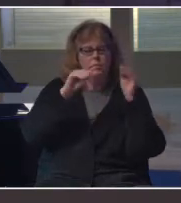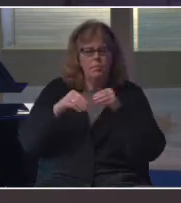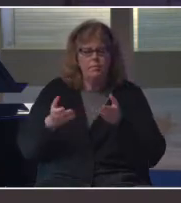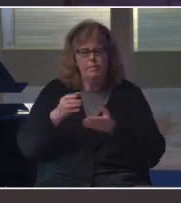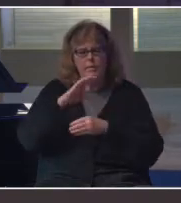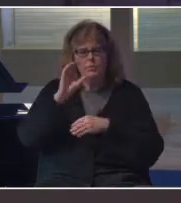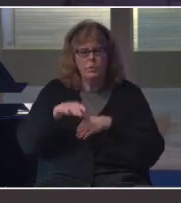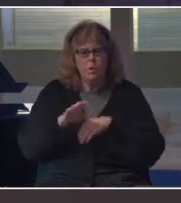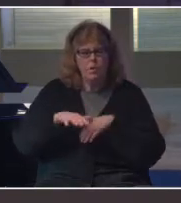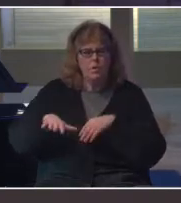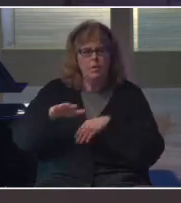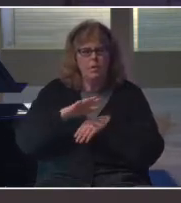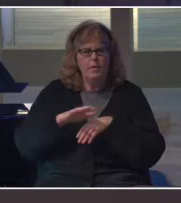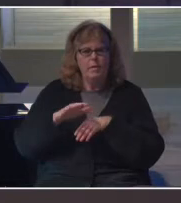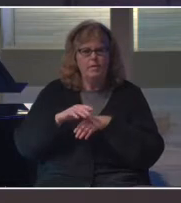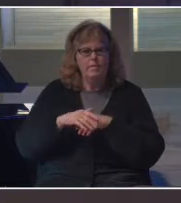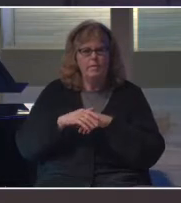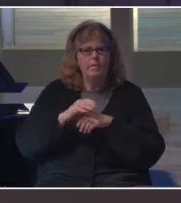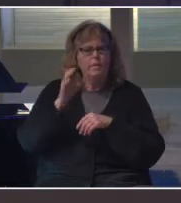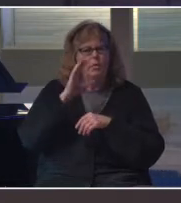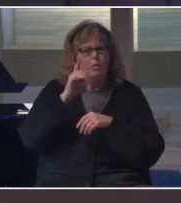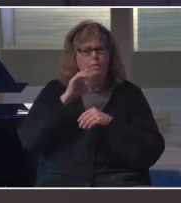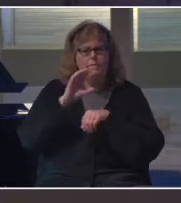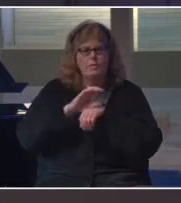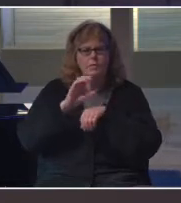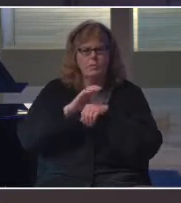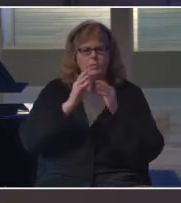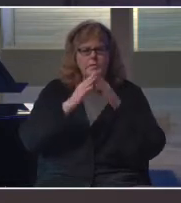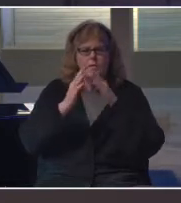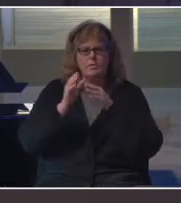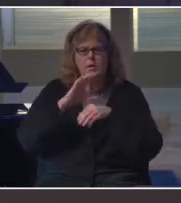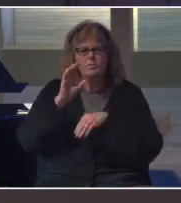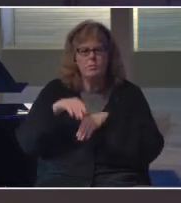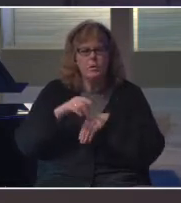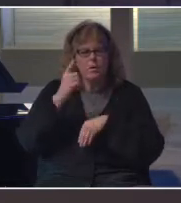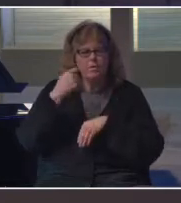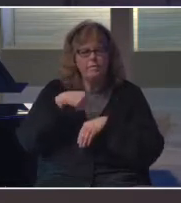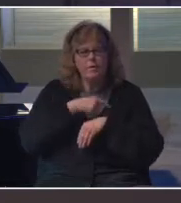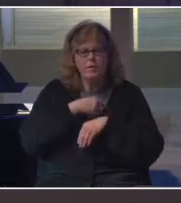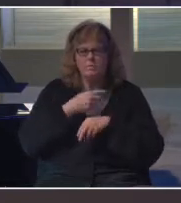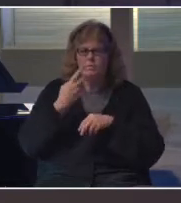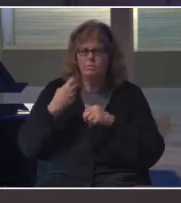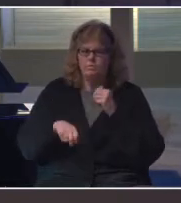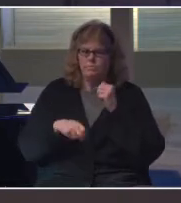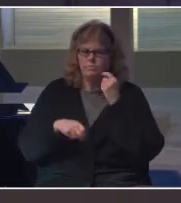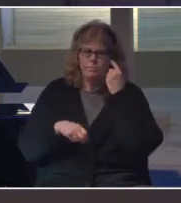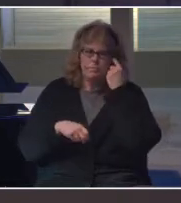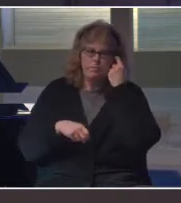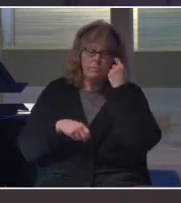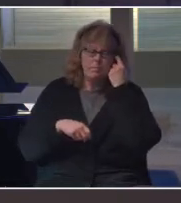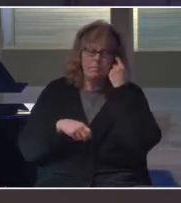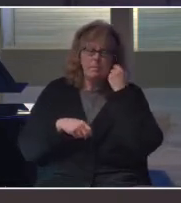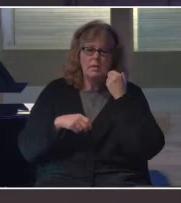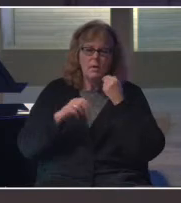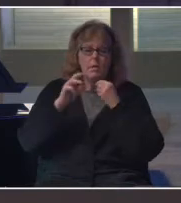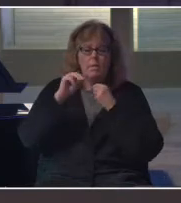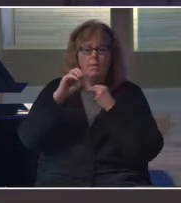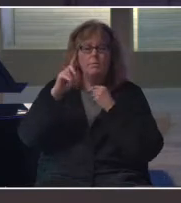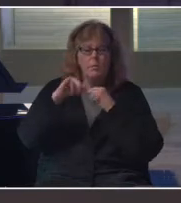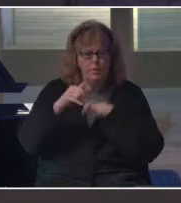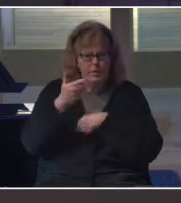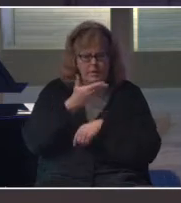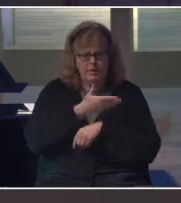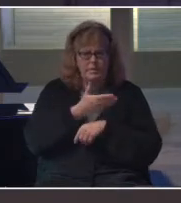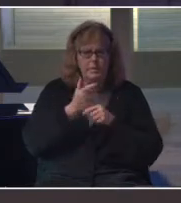area. Looking around for churches in downtown Chicago for us was tough. Moody is there,